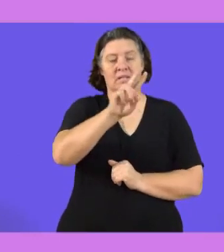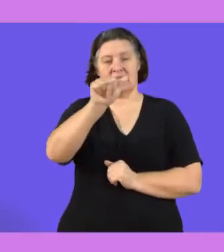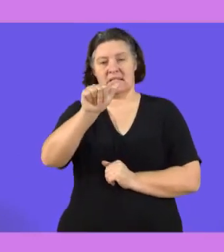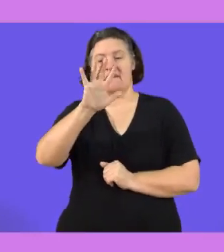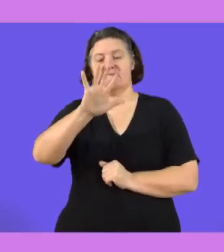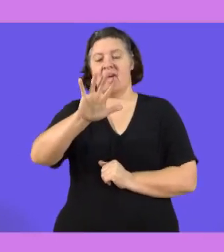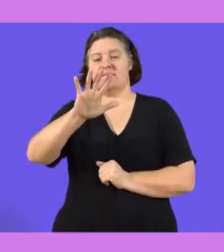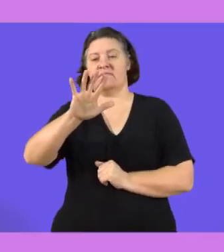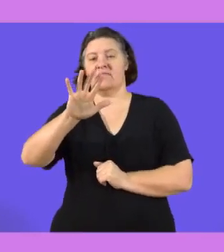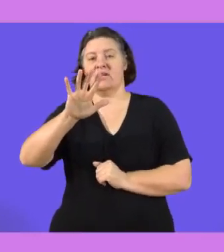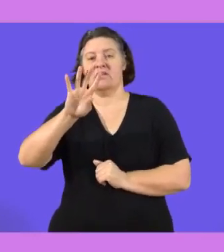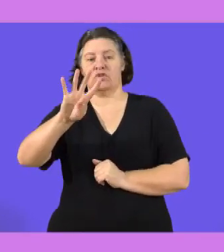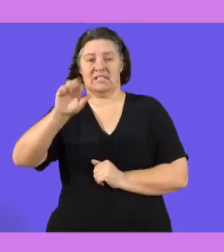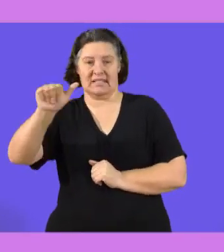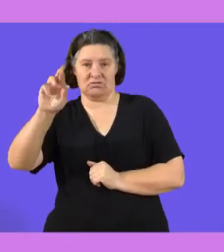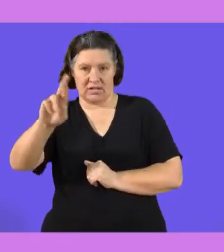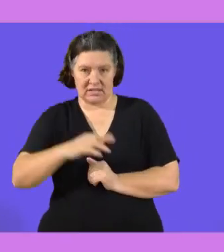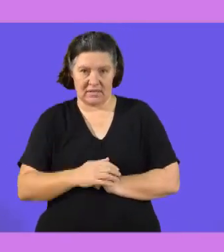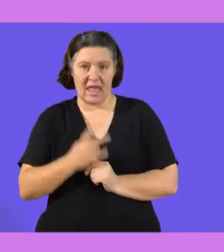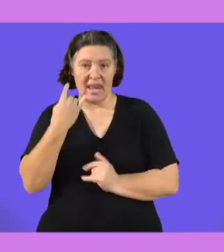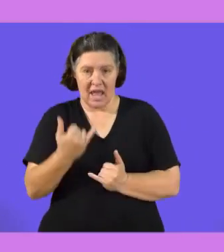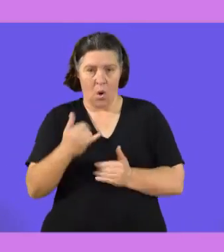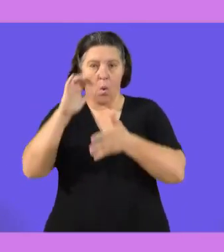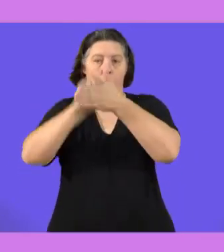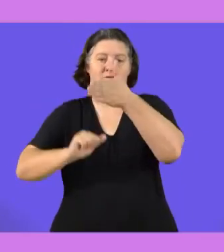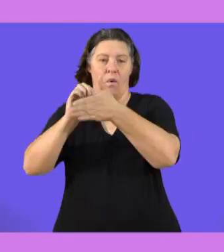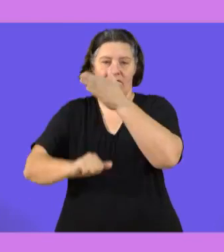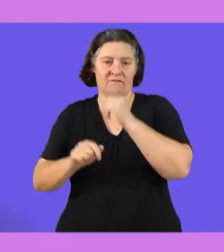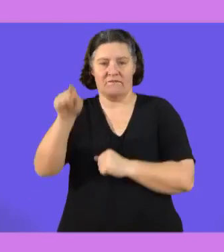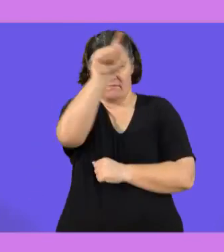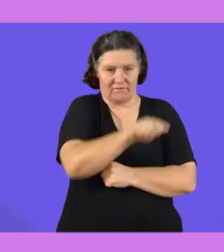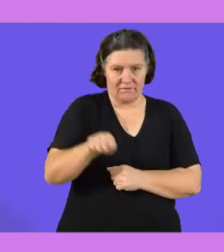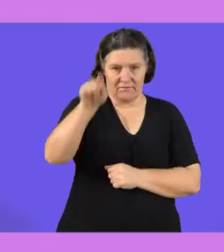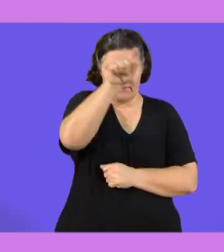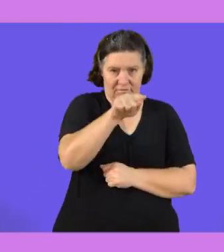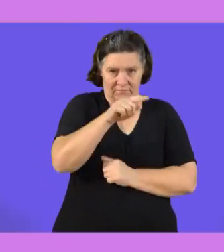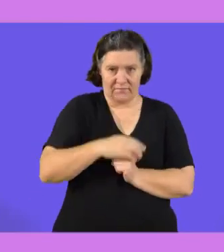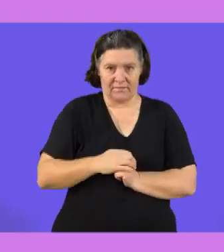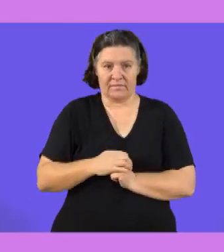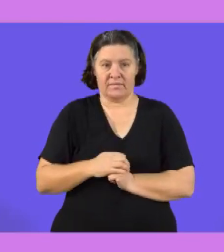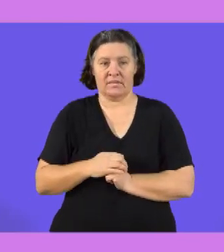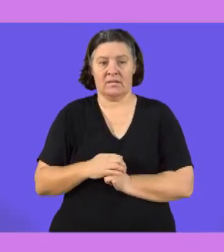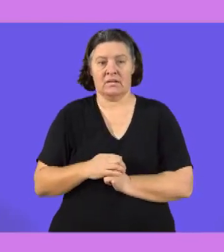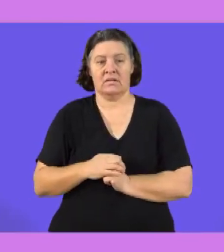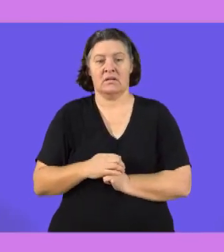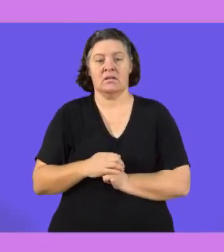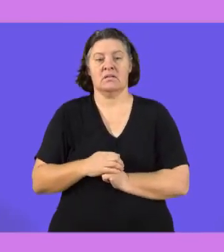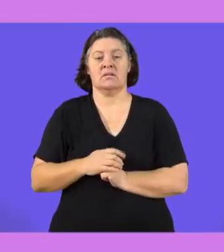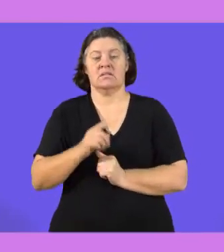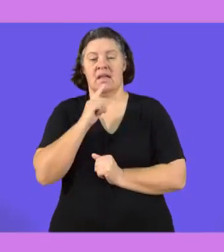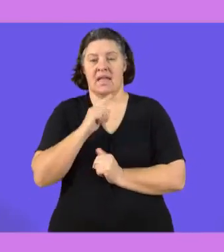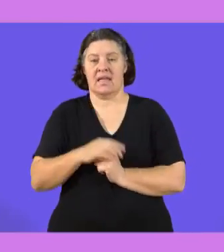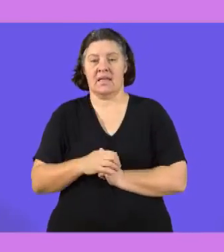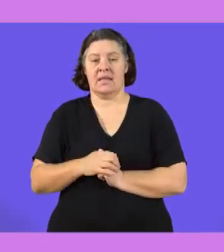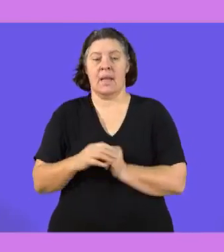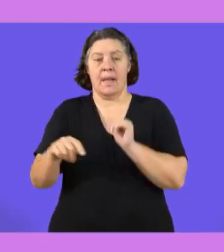26,546 Rand. Now I look at his deductions. If I look, it's all included here. Okay, so now I'm going to take this and I say